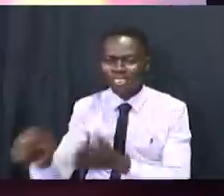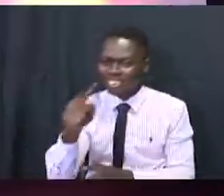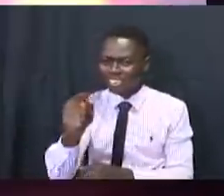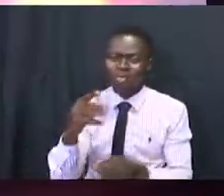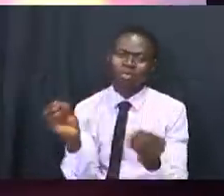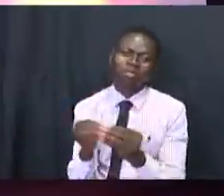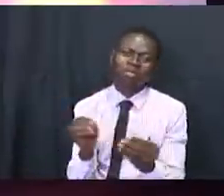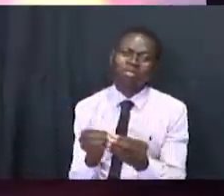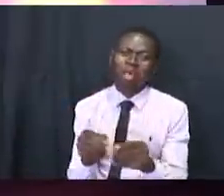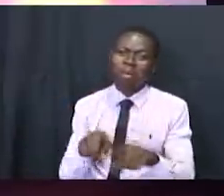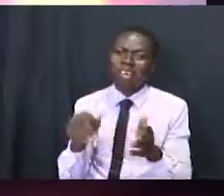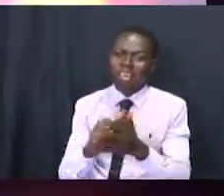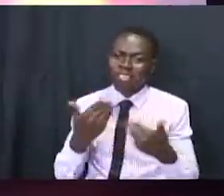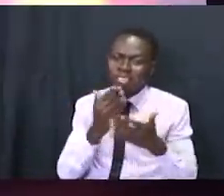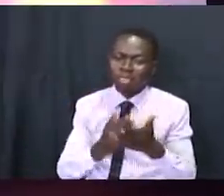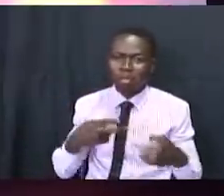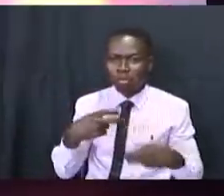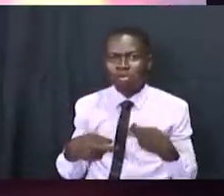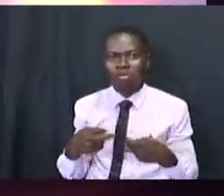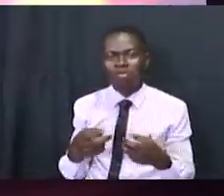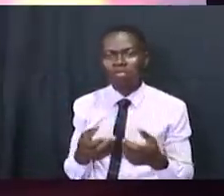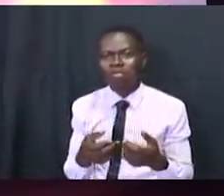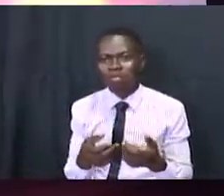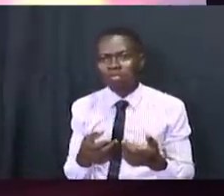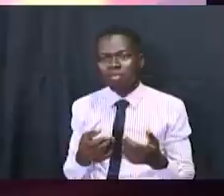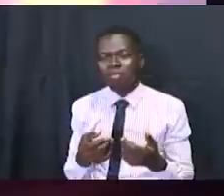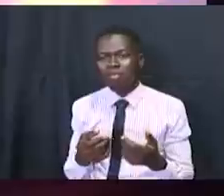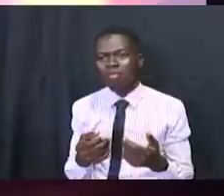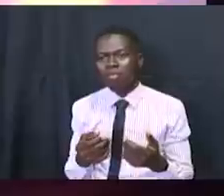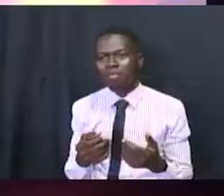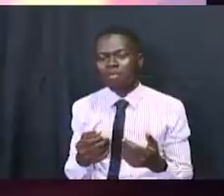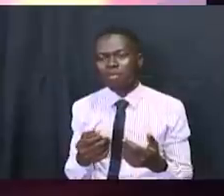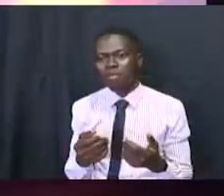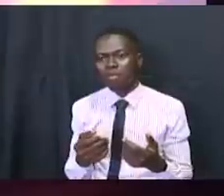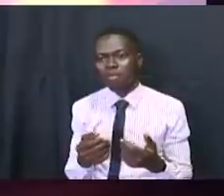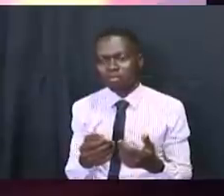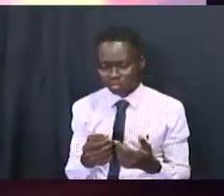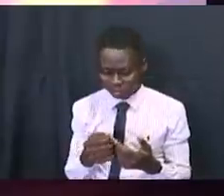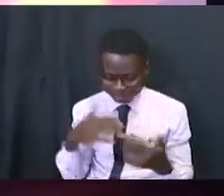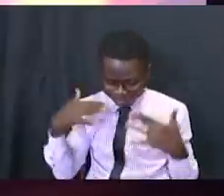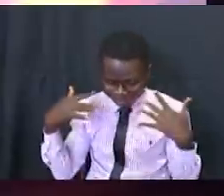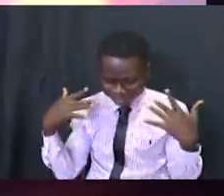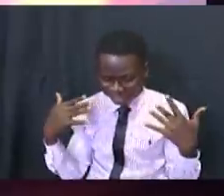then there was this issue.